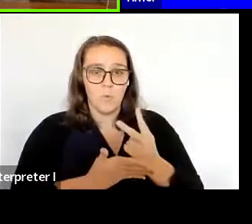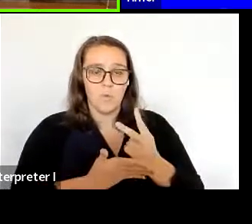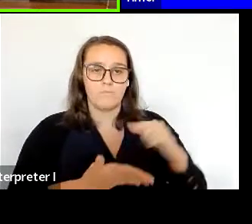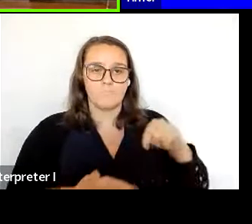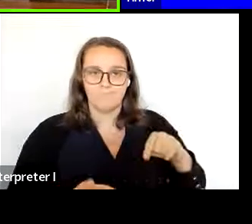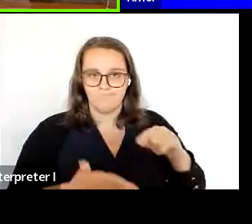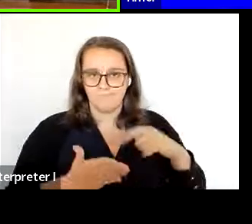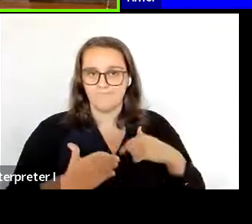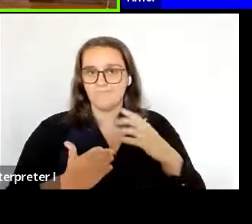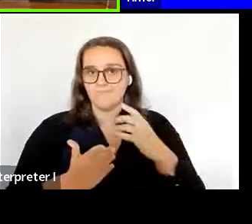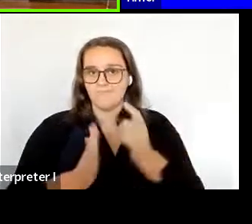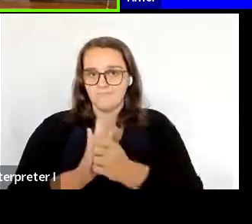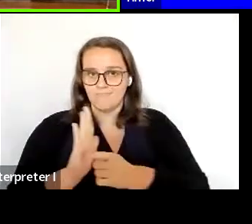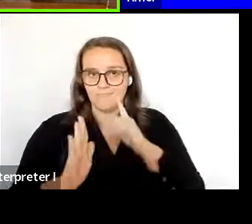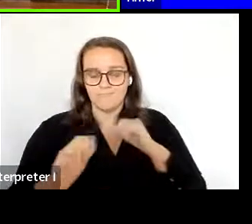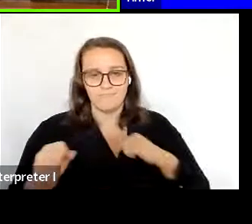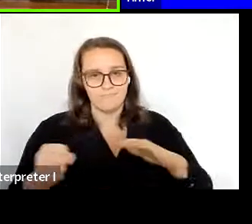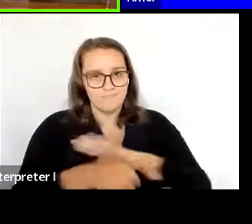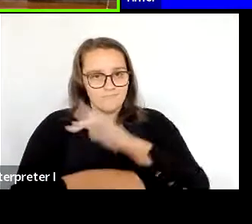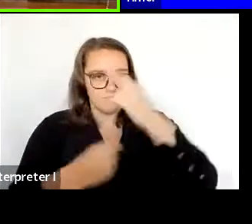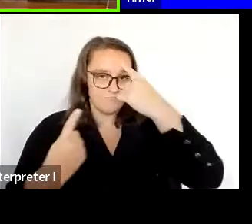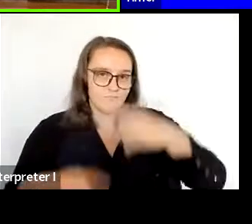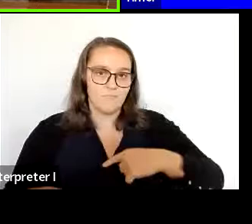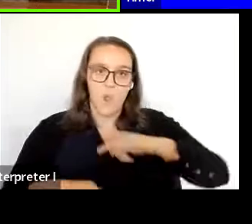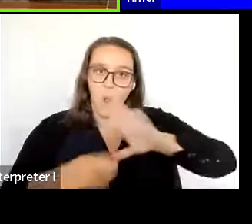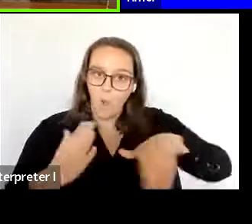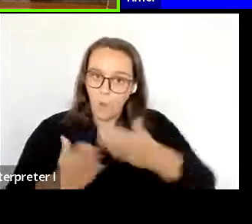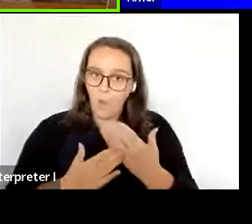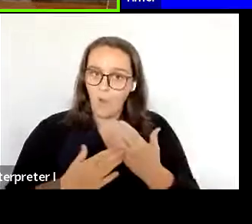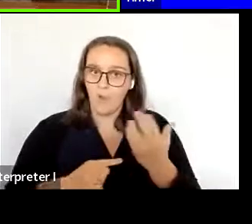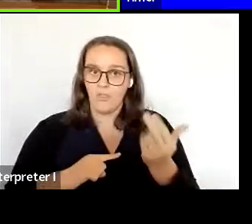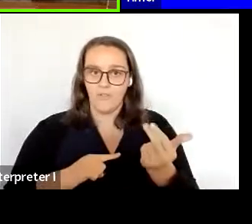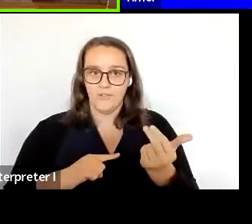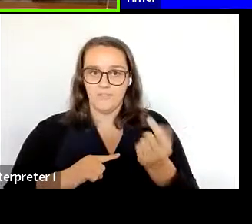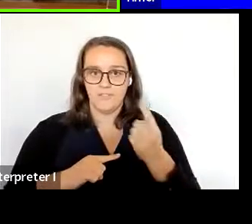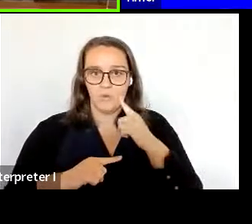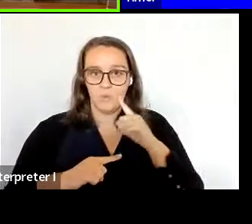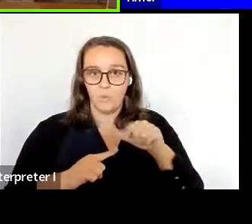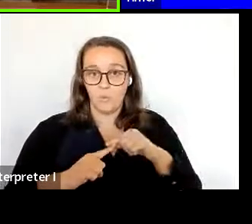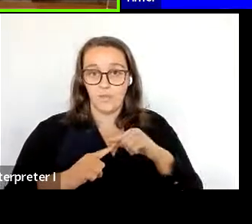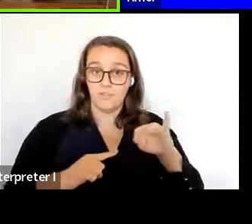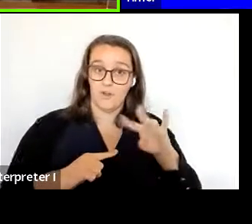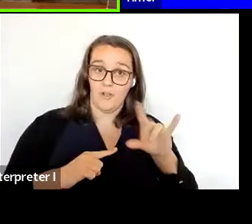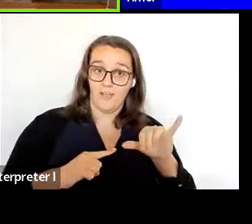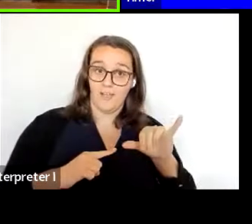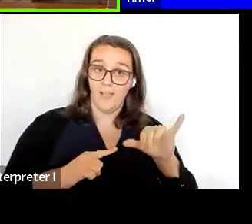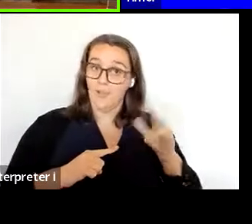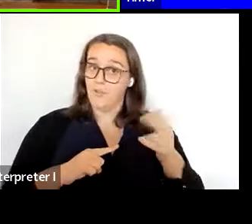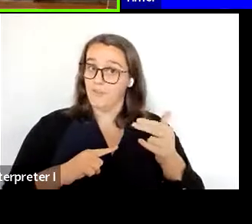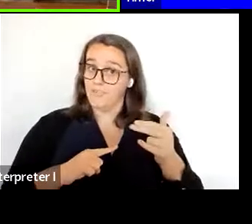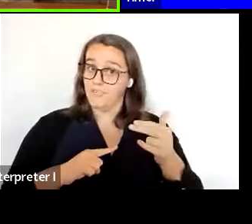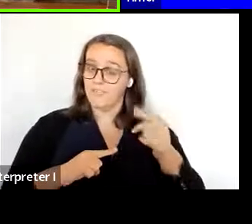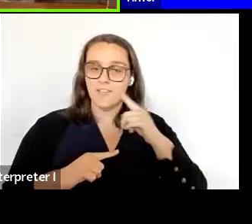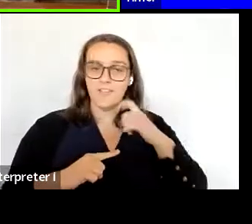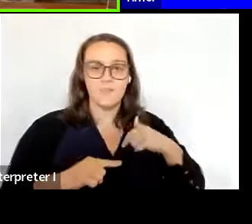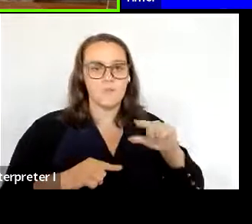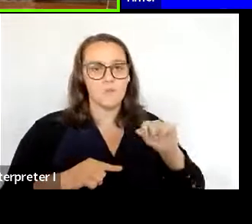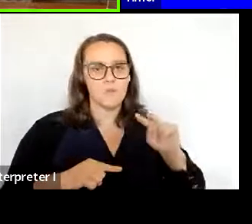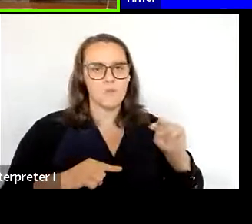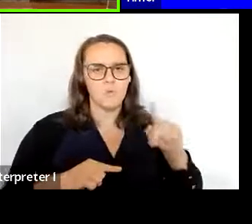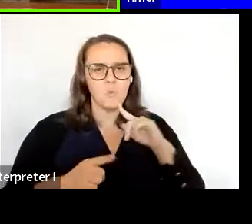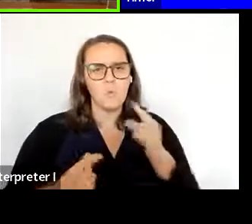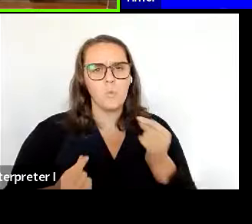measure unanimously, again, all 13, on July 13th, 2022. What does this